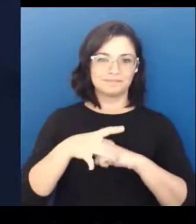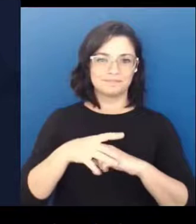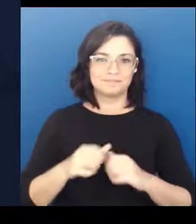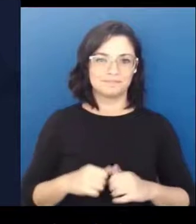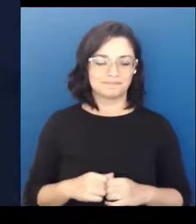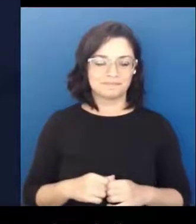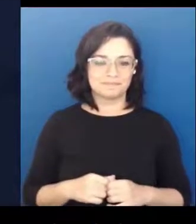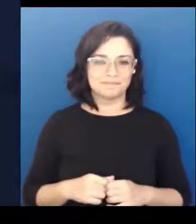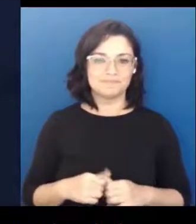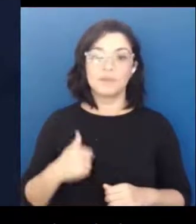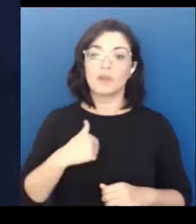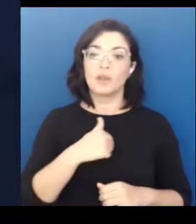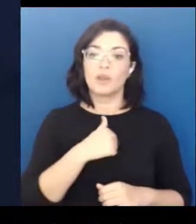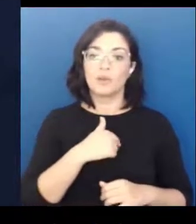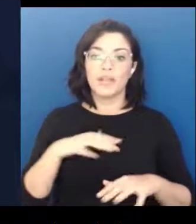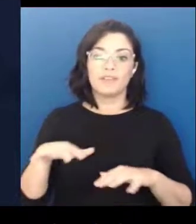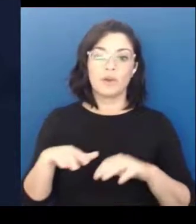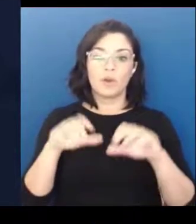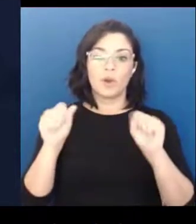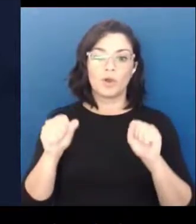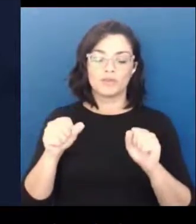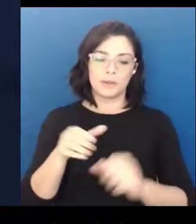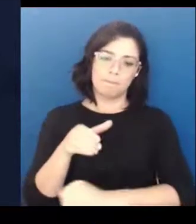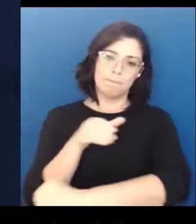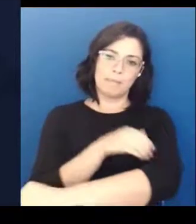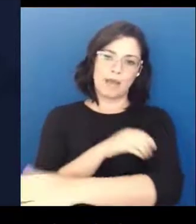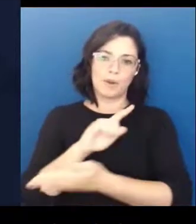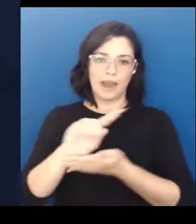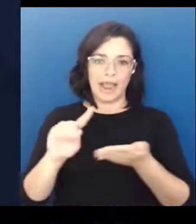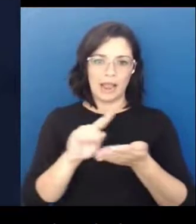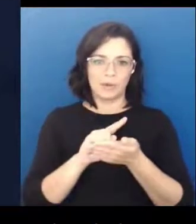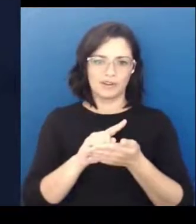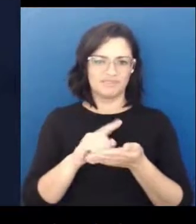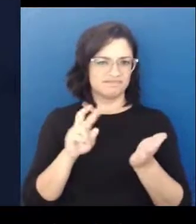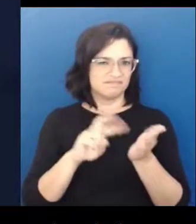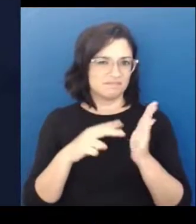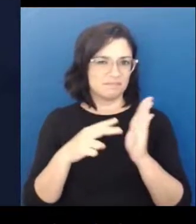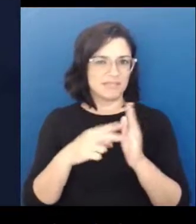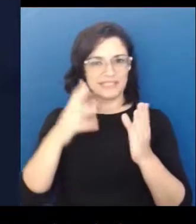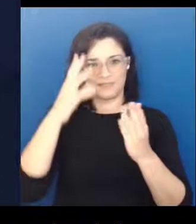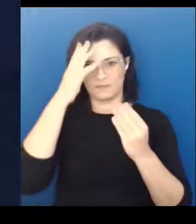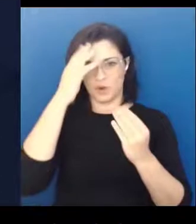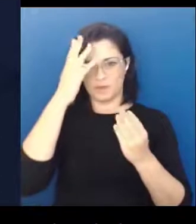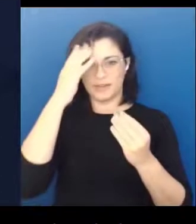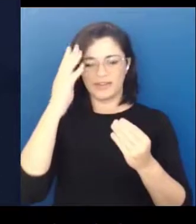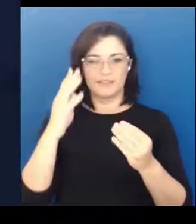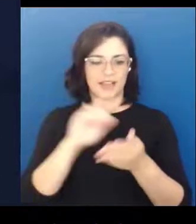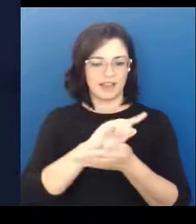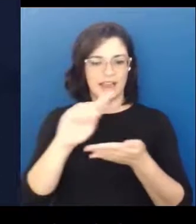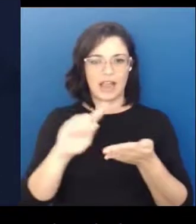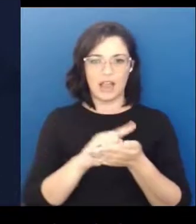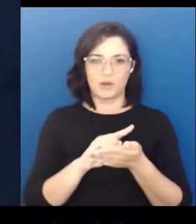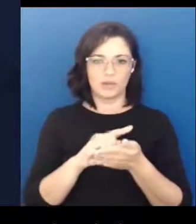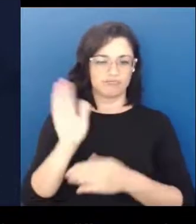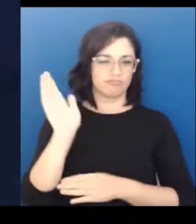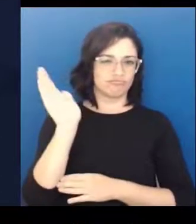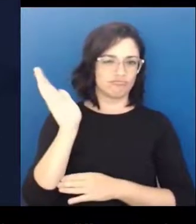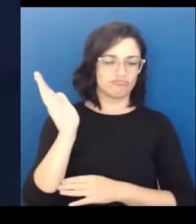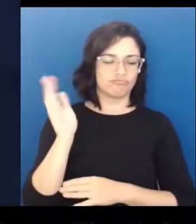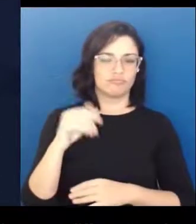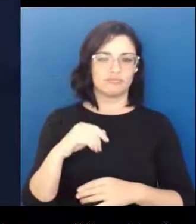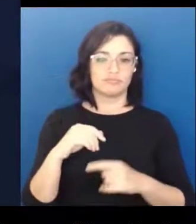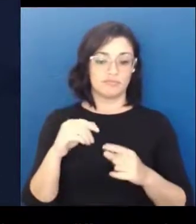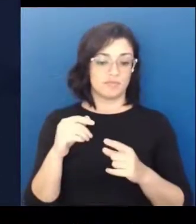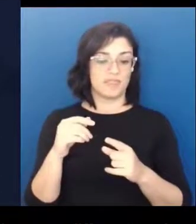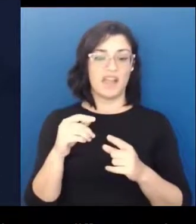informative hour on different topics that may cover a wide range of topics. These events are free and have ASL